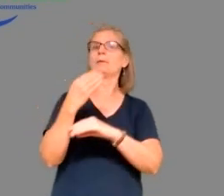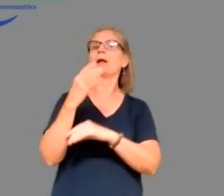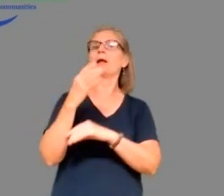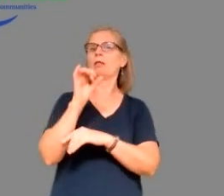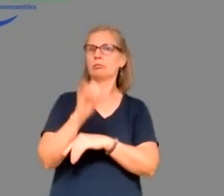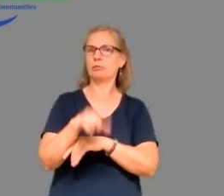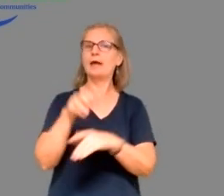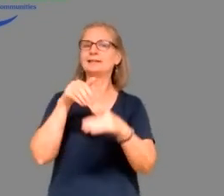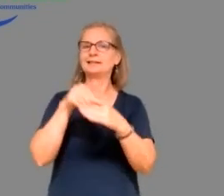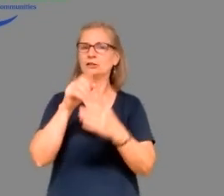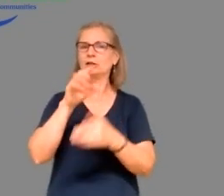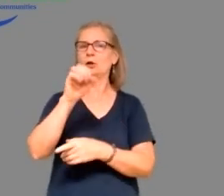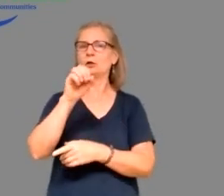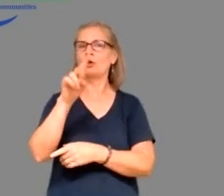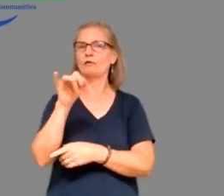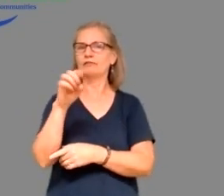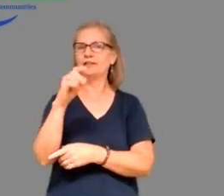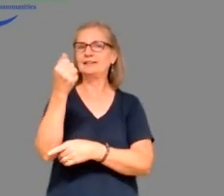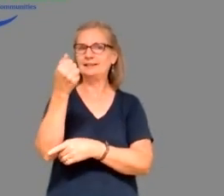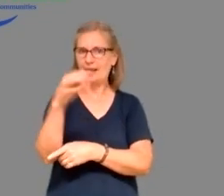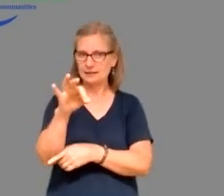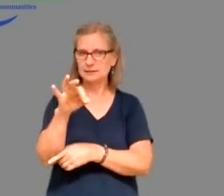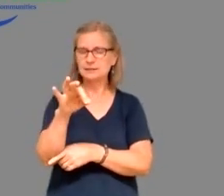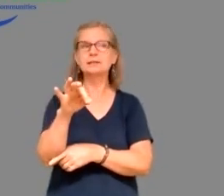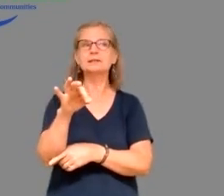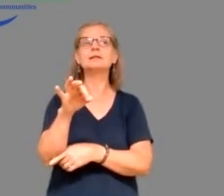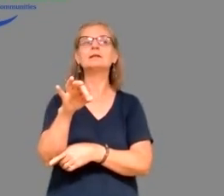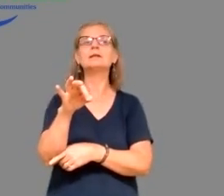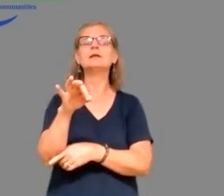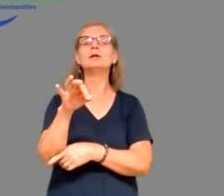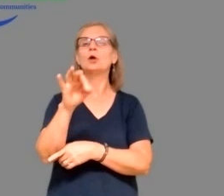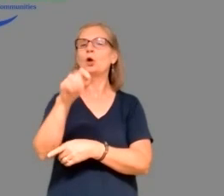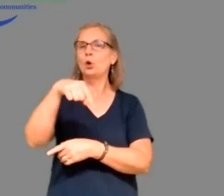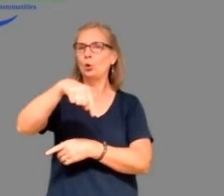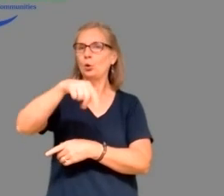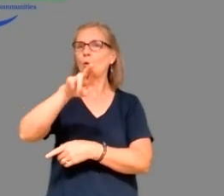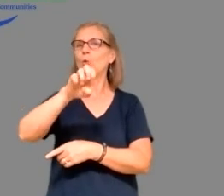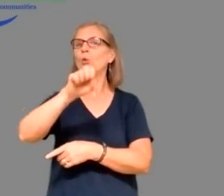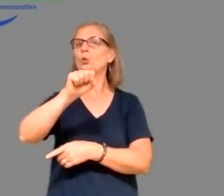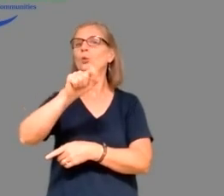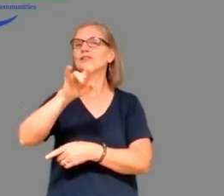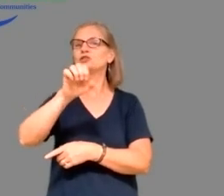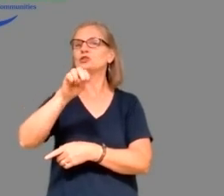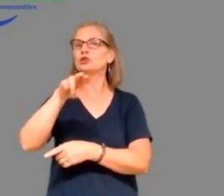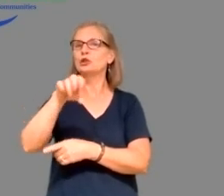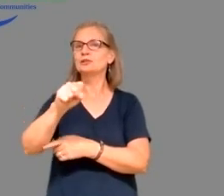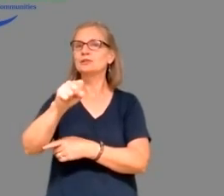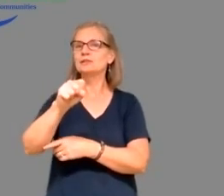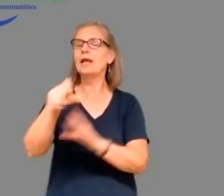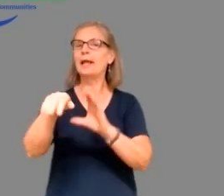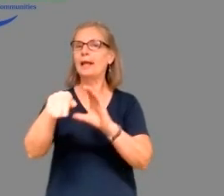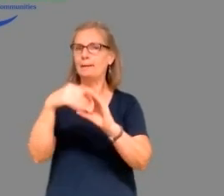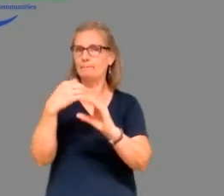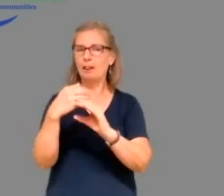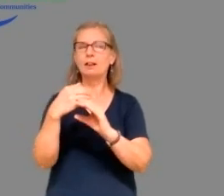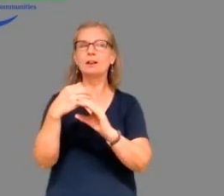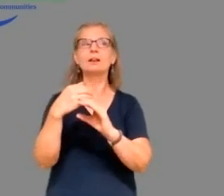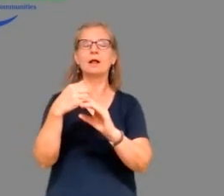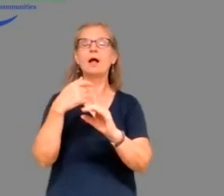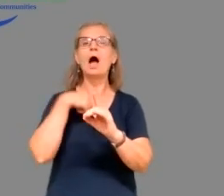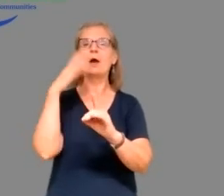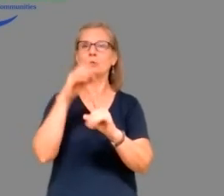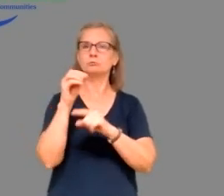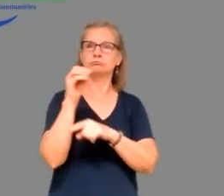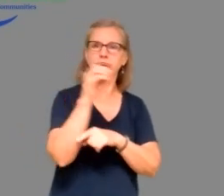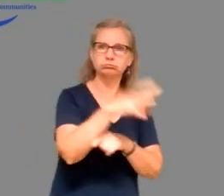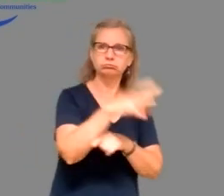COVID-19.questions email, and I will forward that to Rick Hallmark and see if he can get me an answer, and I'll email it back to you